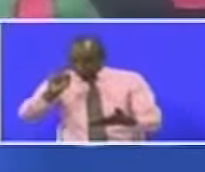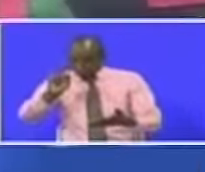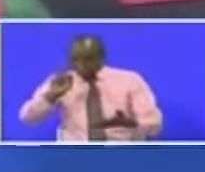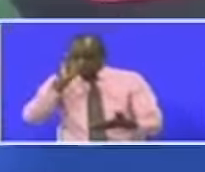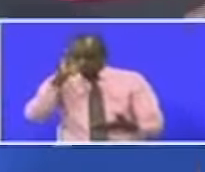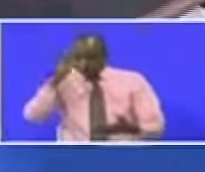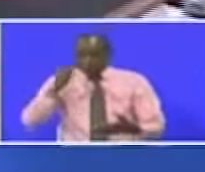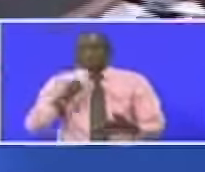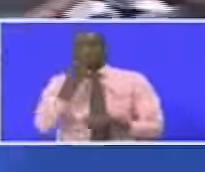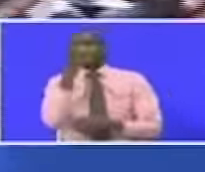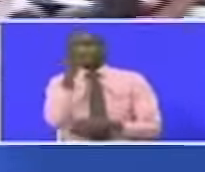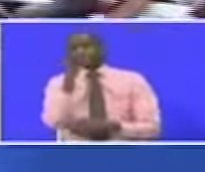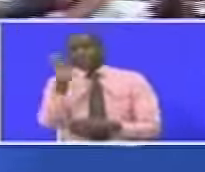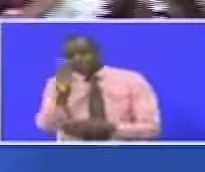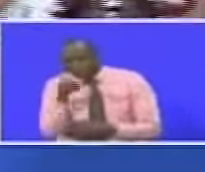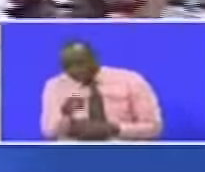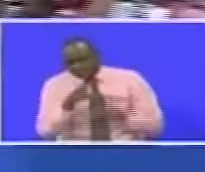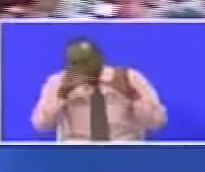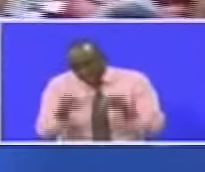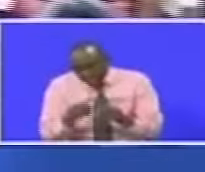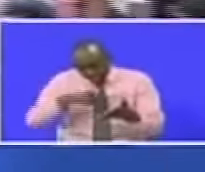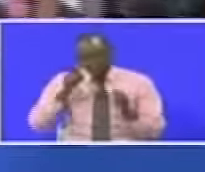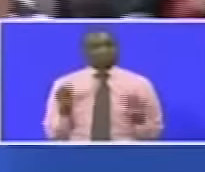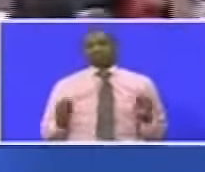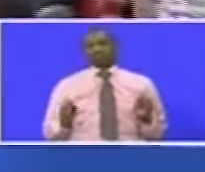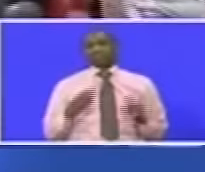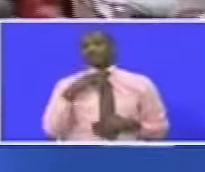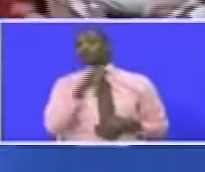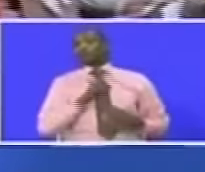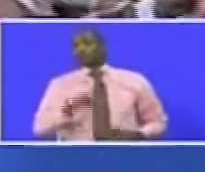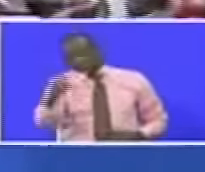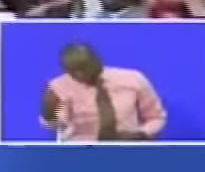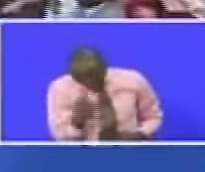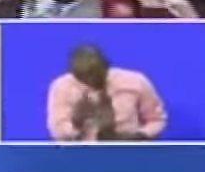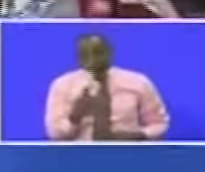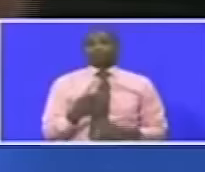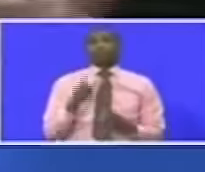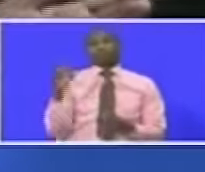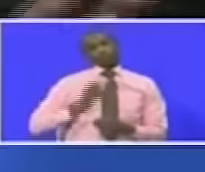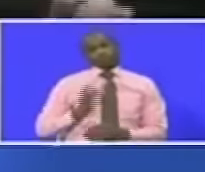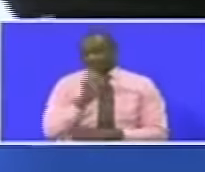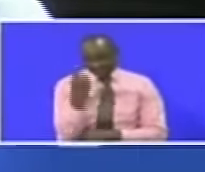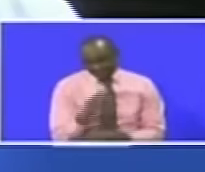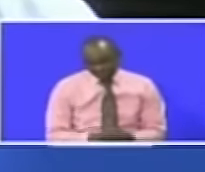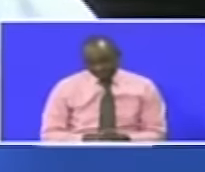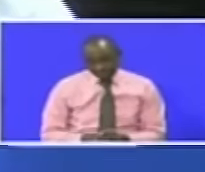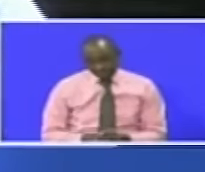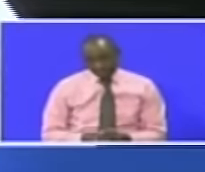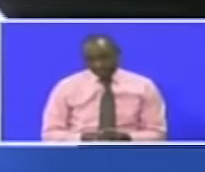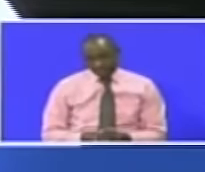IEBC's 45 billion shillings budget until the commissioners appear before the committee. Hautaki kwenda